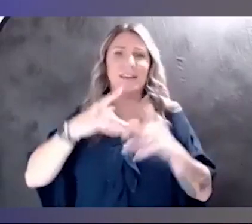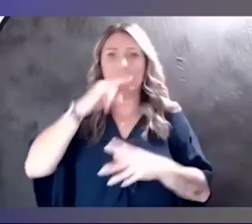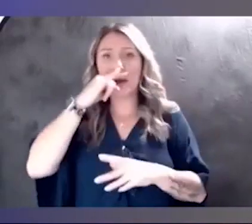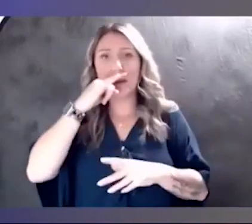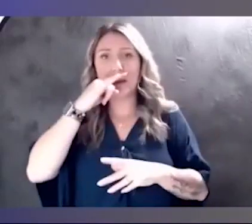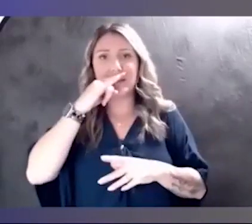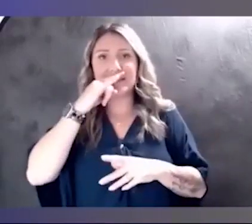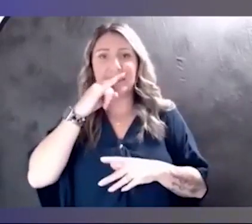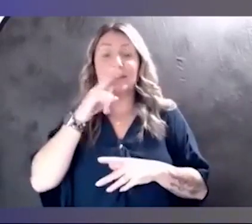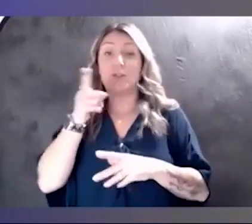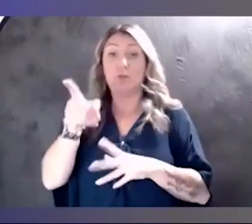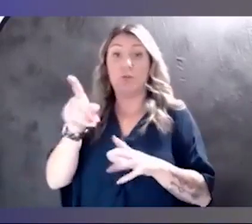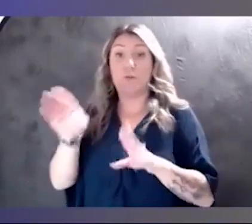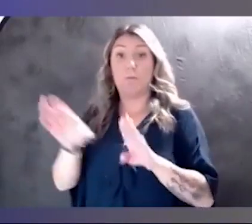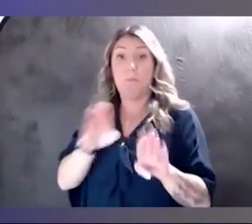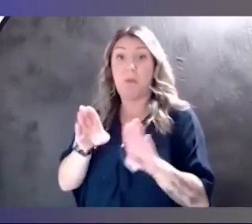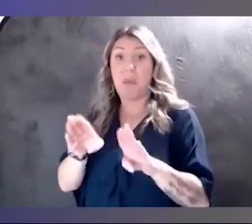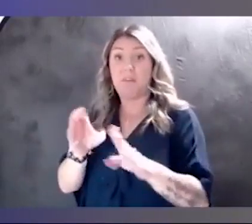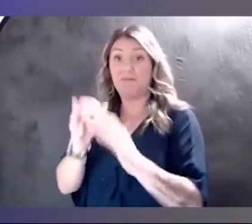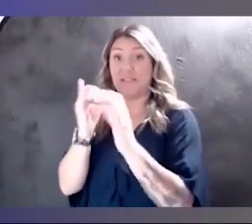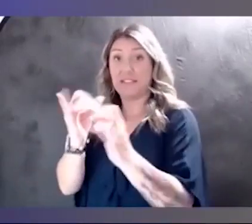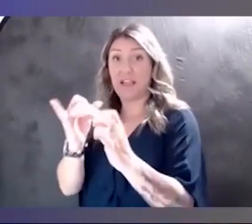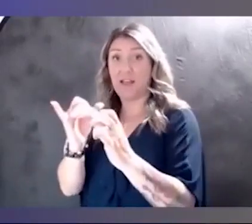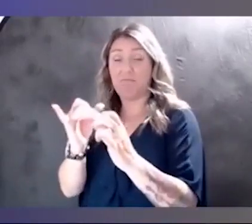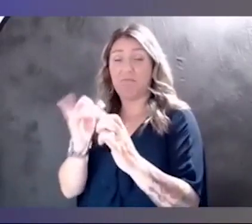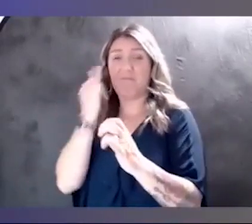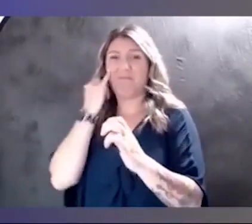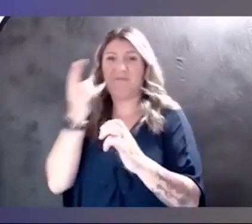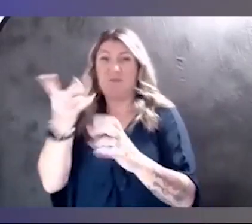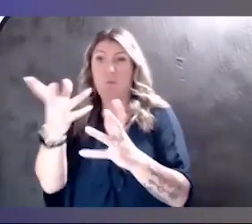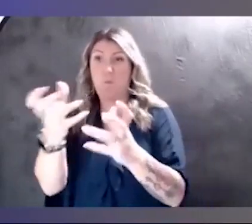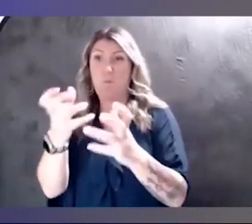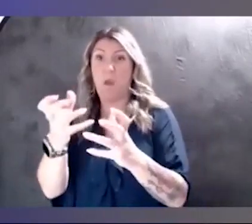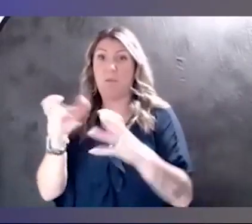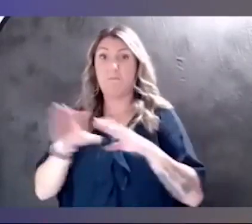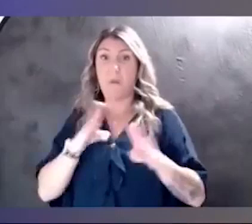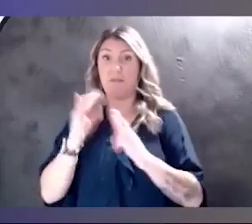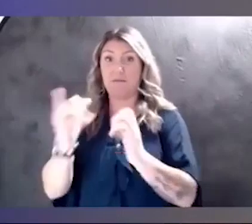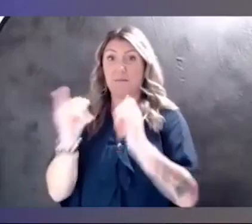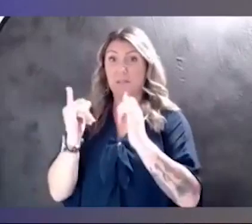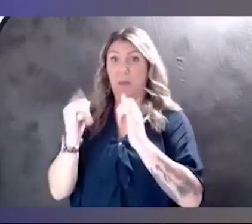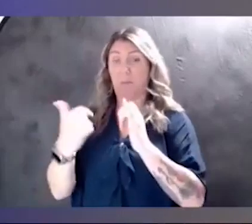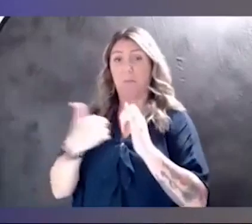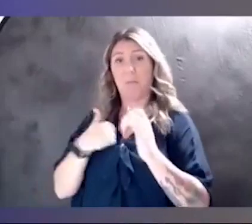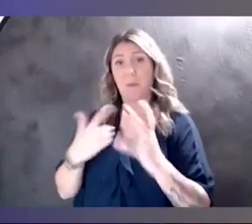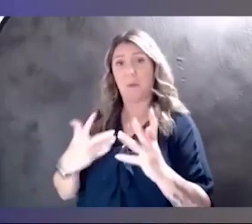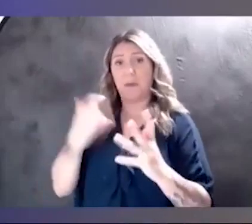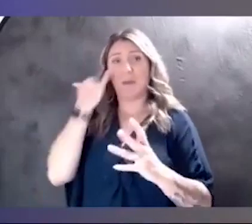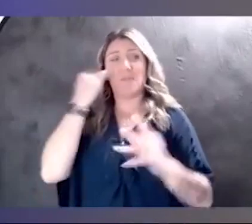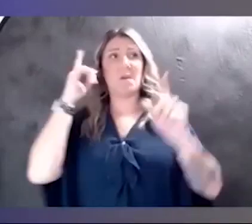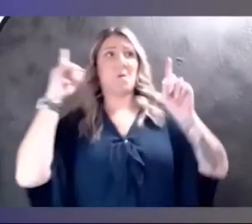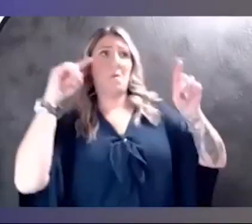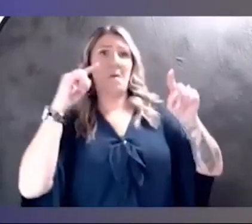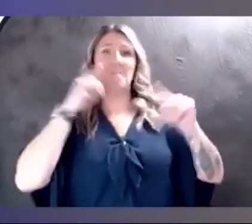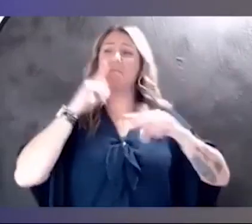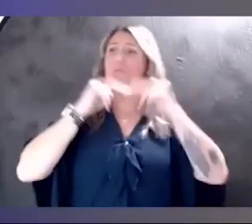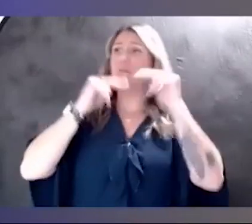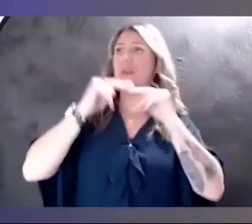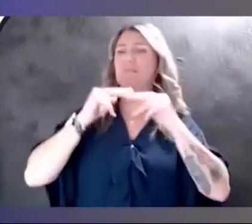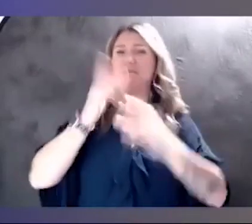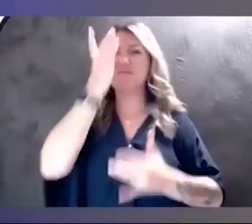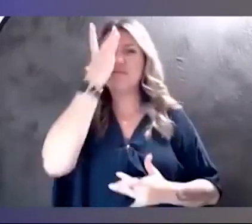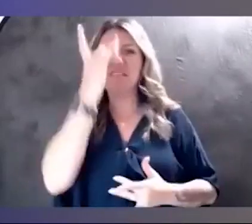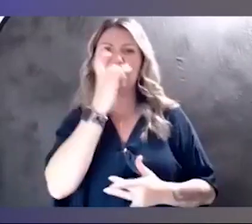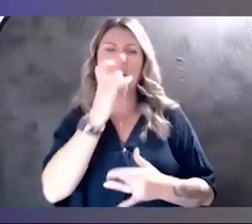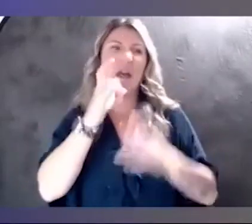them do unto you. If I knew that someone was out there coming to my workout facility sick, not masking or not washing hands